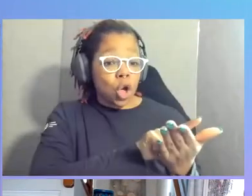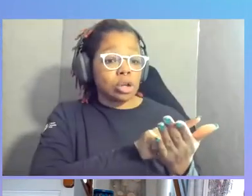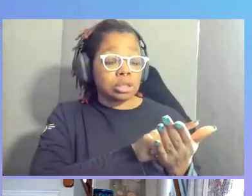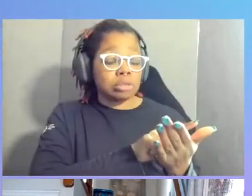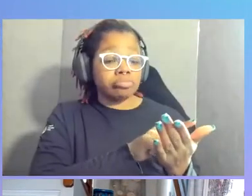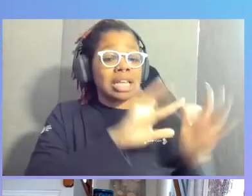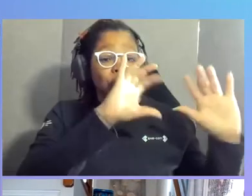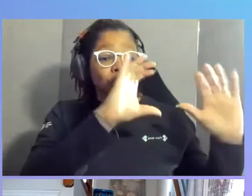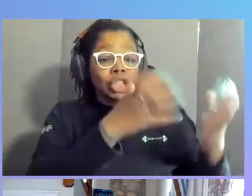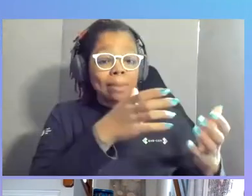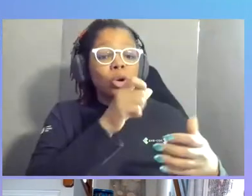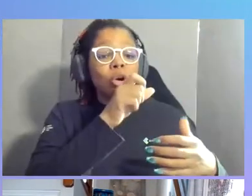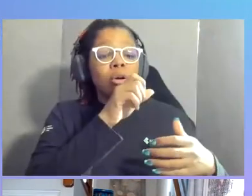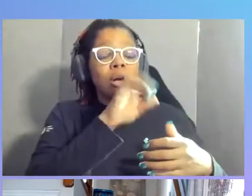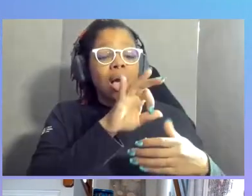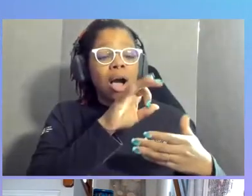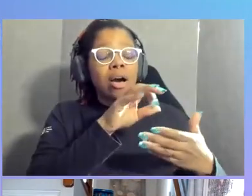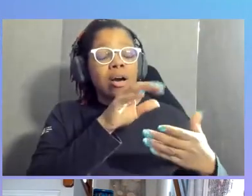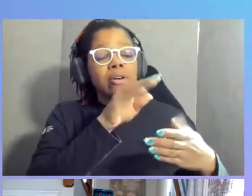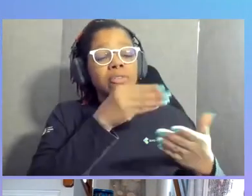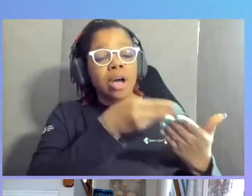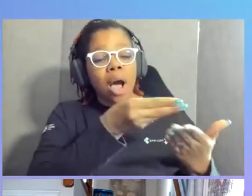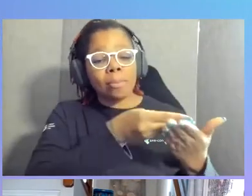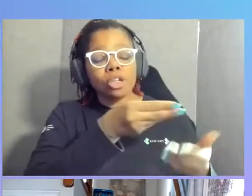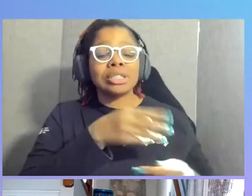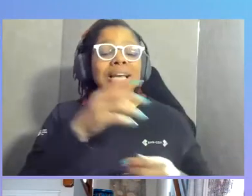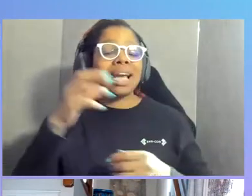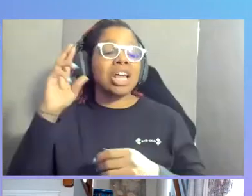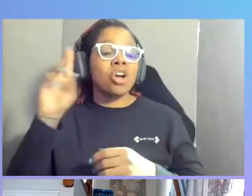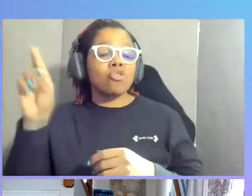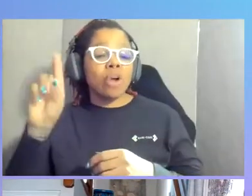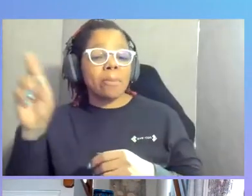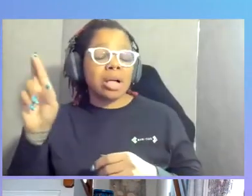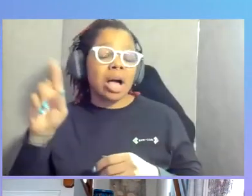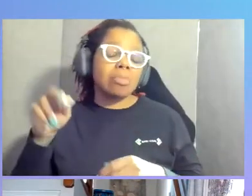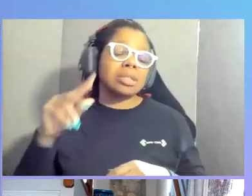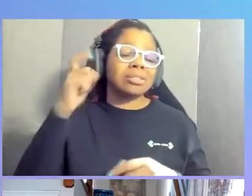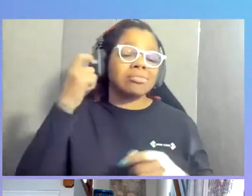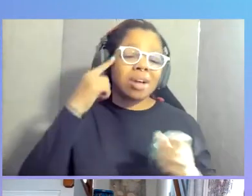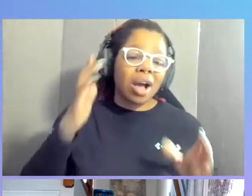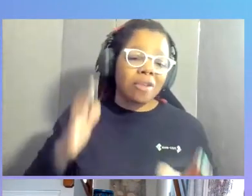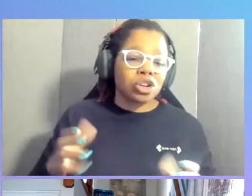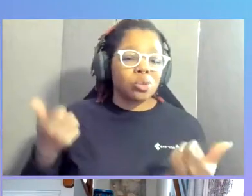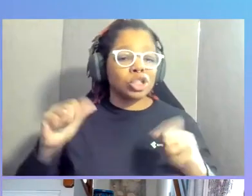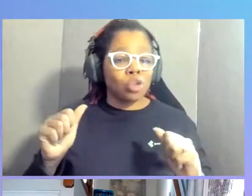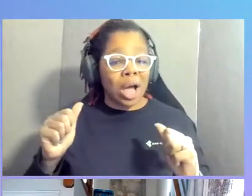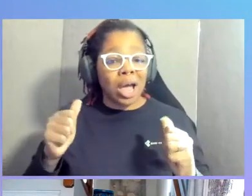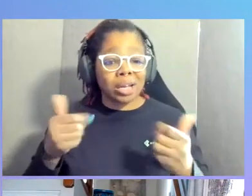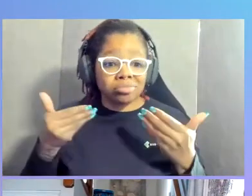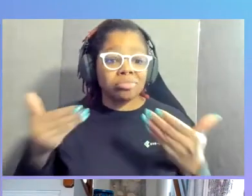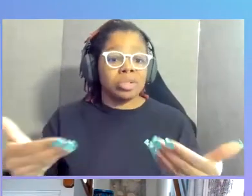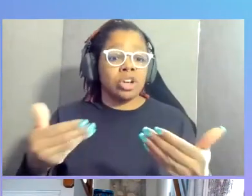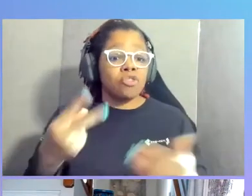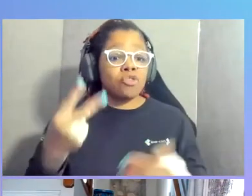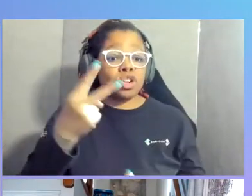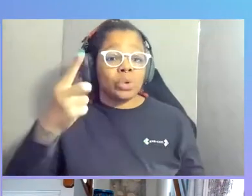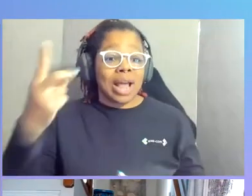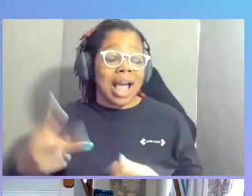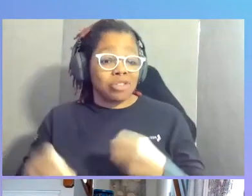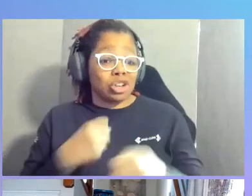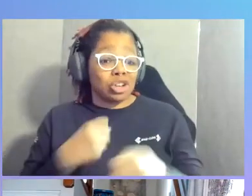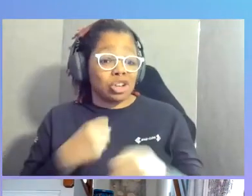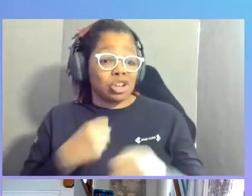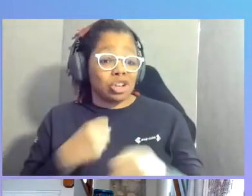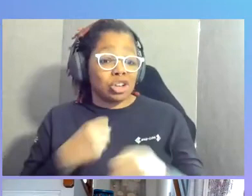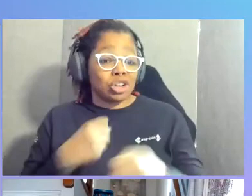of Commerce and the governor and Republicans were trying to move for about 2.5 years. And we blocked it. Democrats blocked